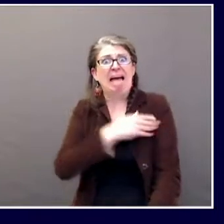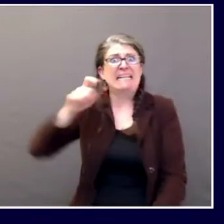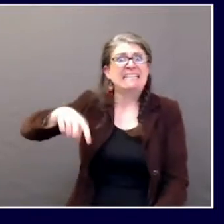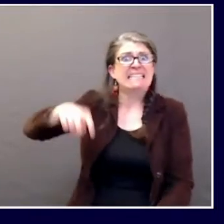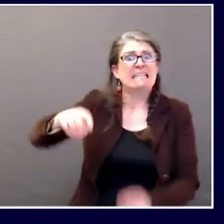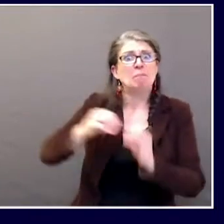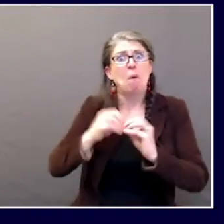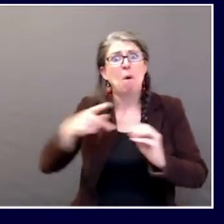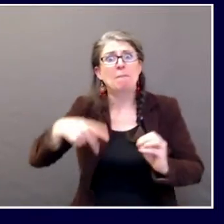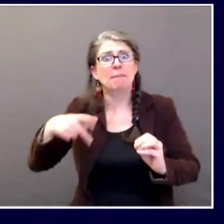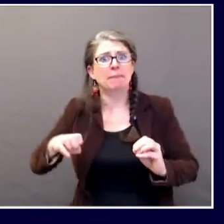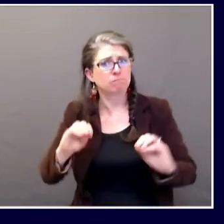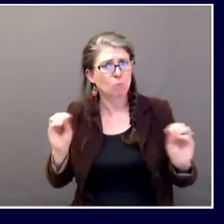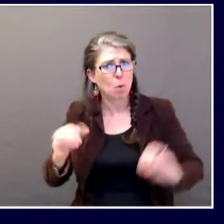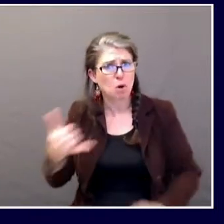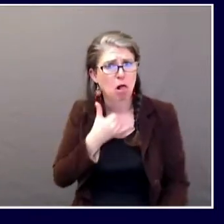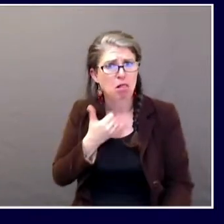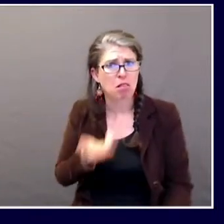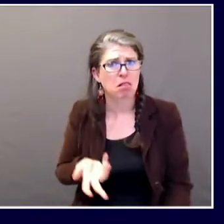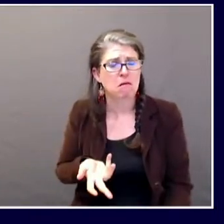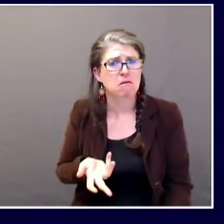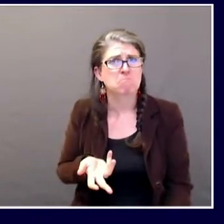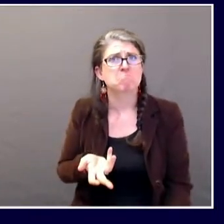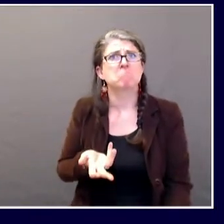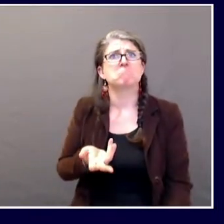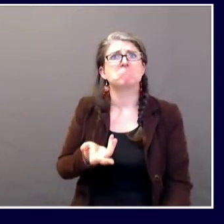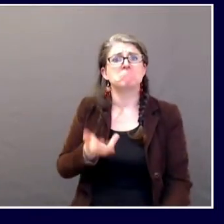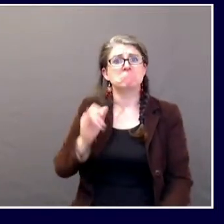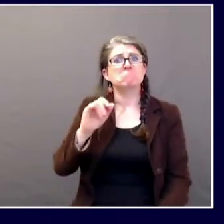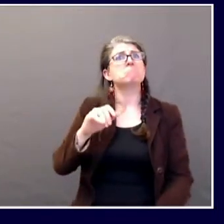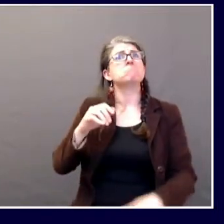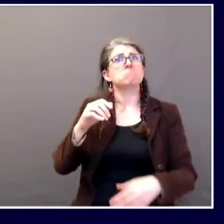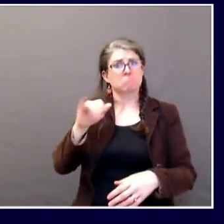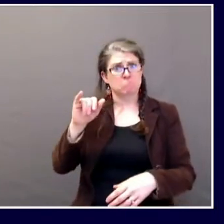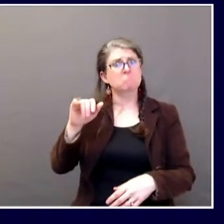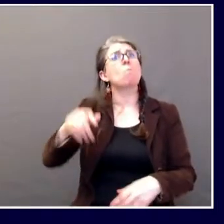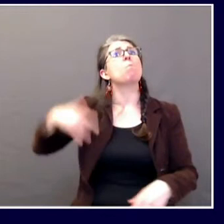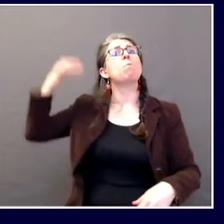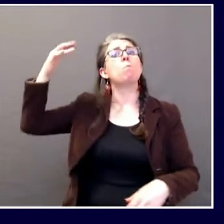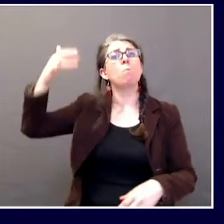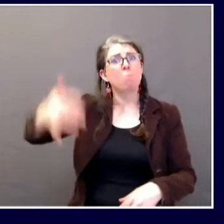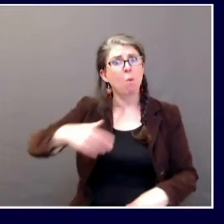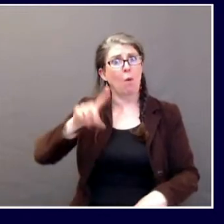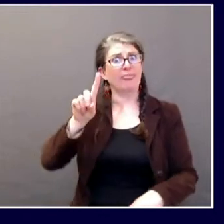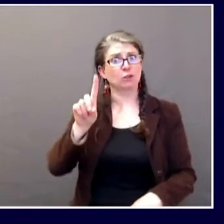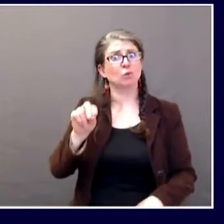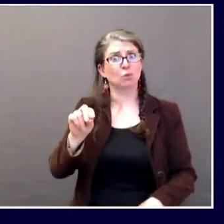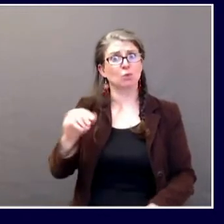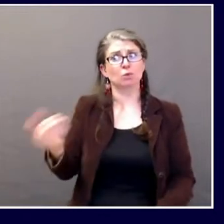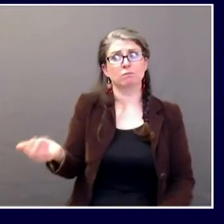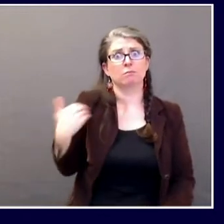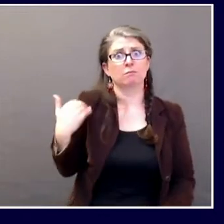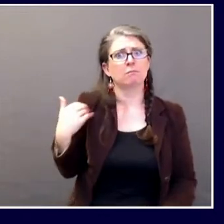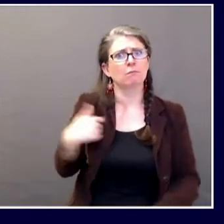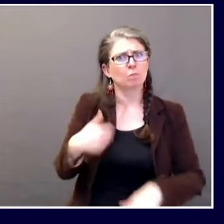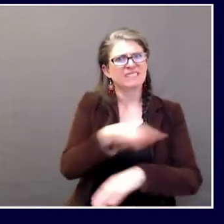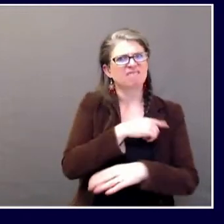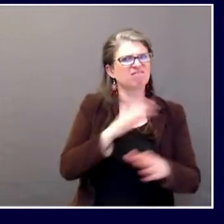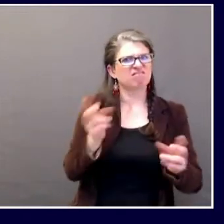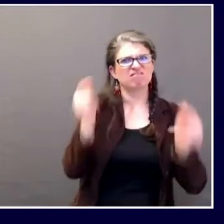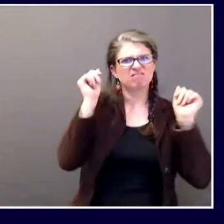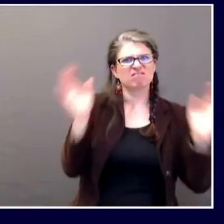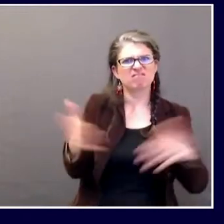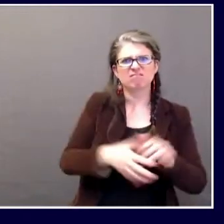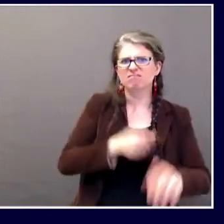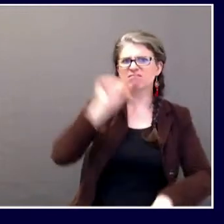it's an N95, surgical gowns, so on and so forth. So I too, to the extent that those hospitals have PPE needs, their first